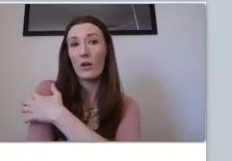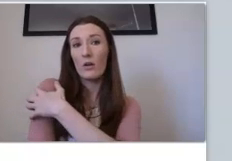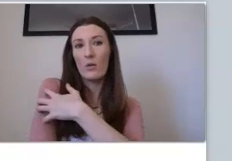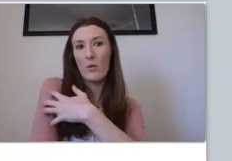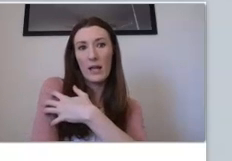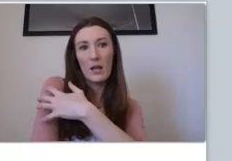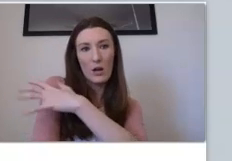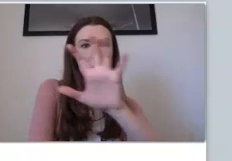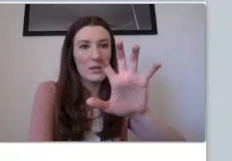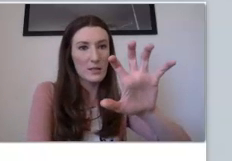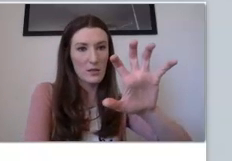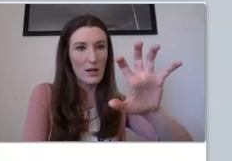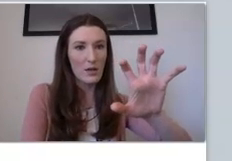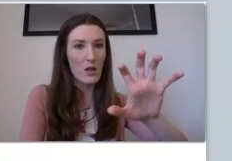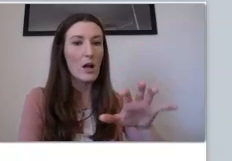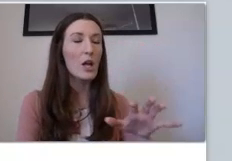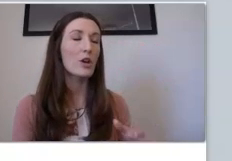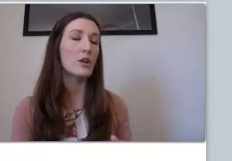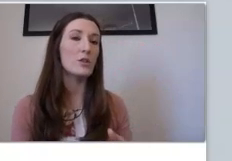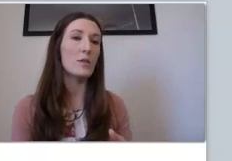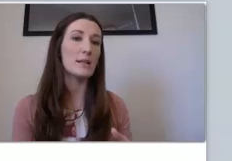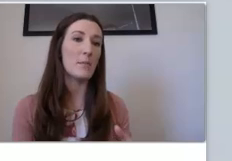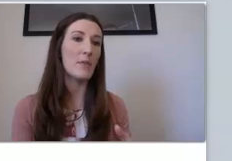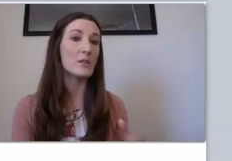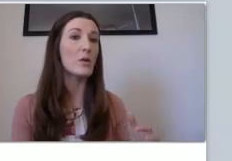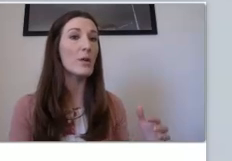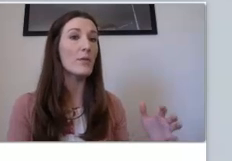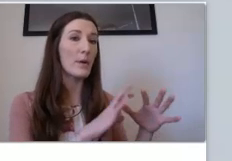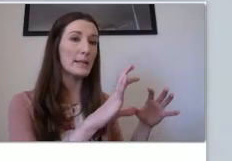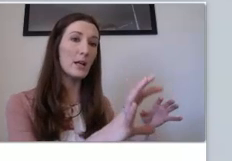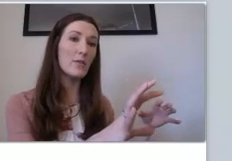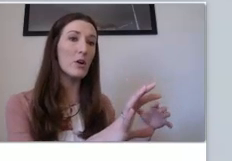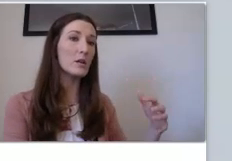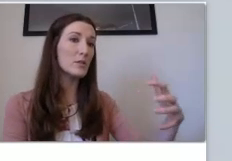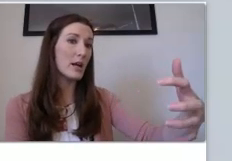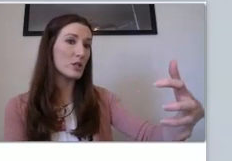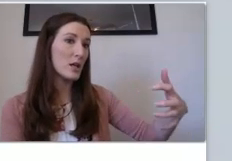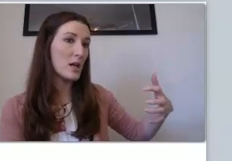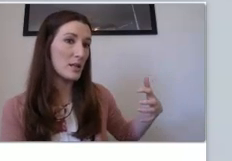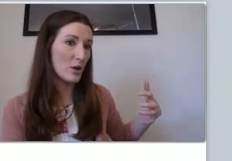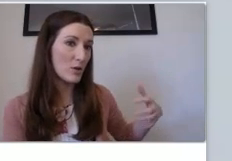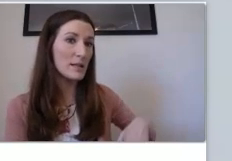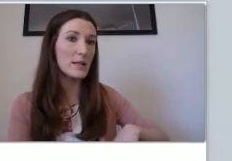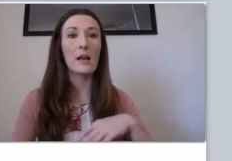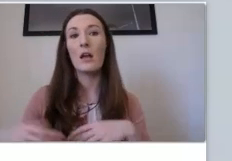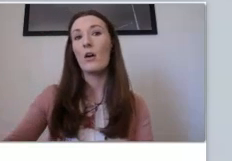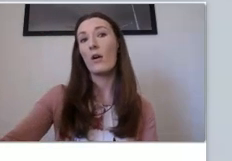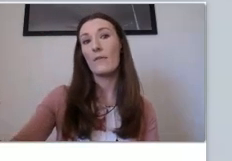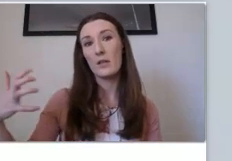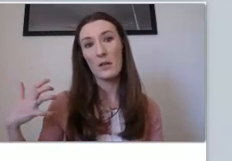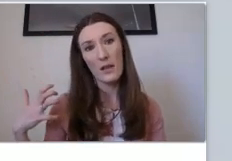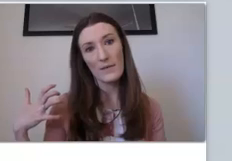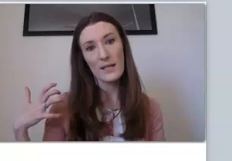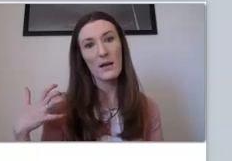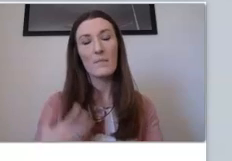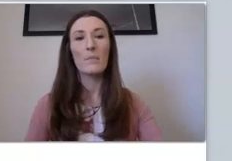here or here, this kind of claw, you're going to do the same thing. So if the right side of your car is scratched, it's on your right side, or if